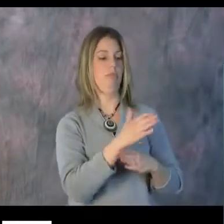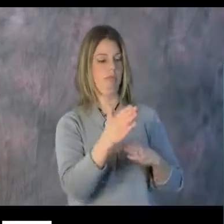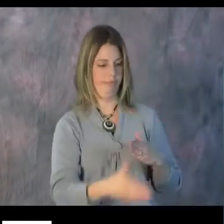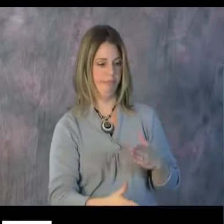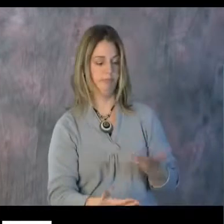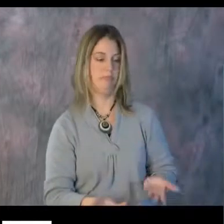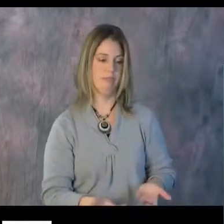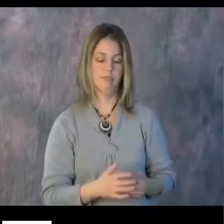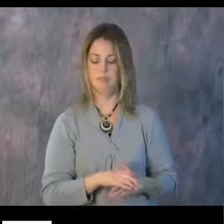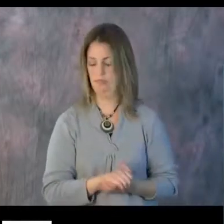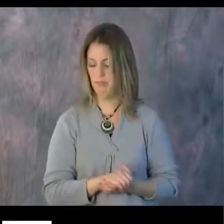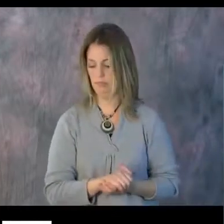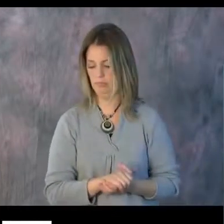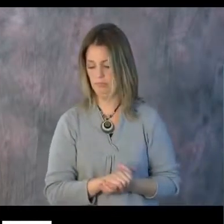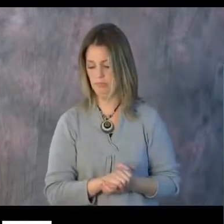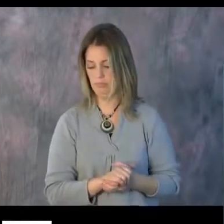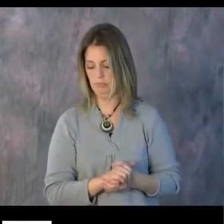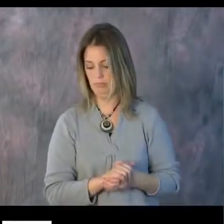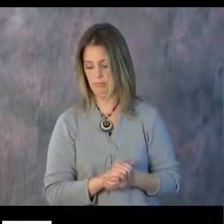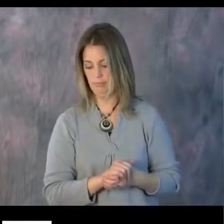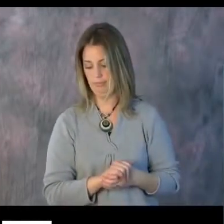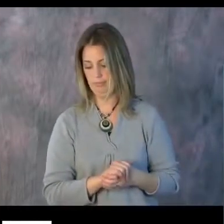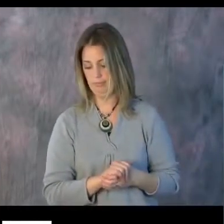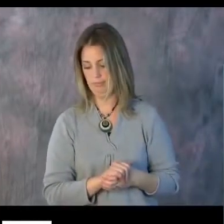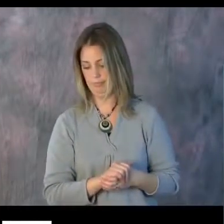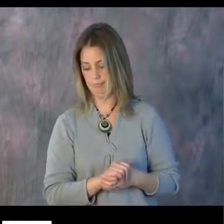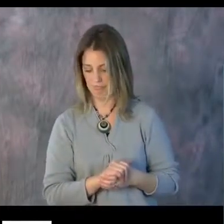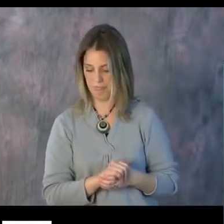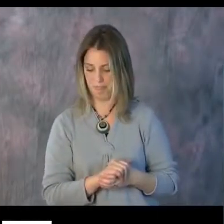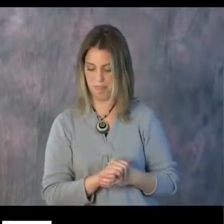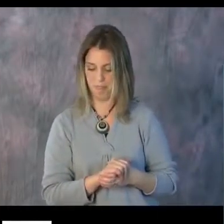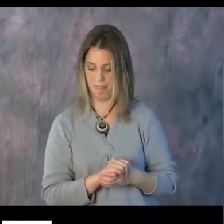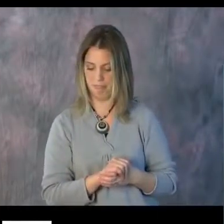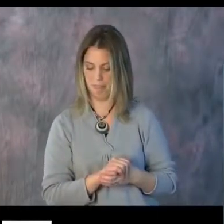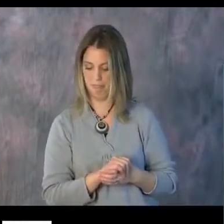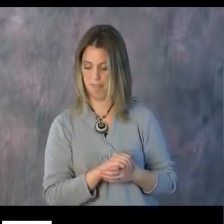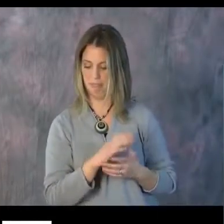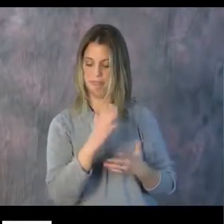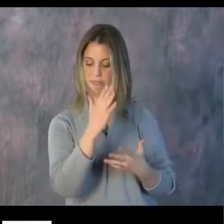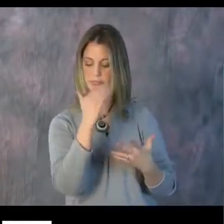is let them know that the TV is available once the homework is done.